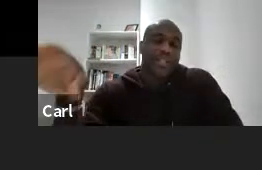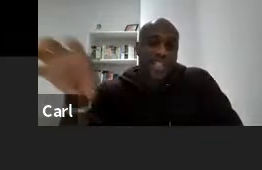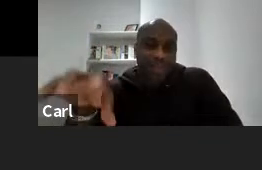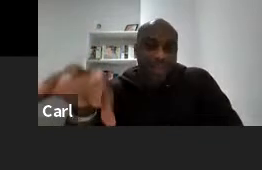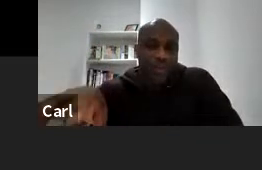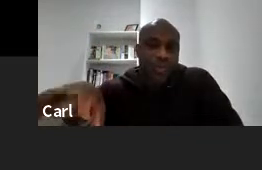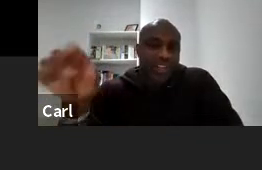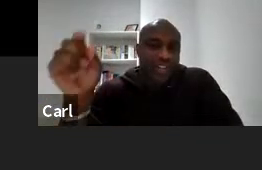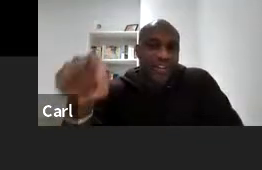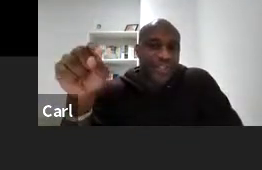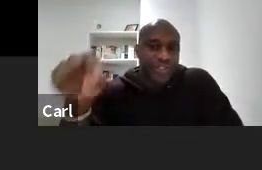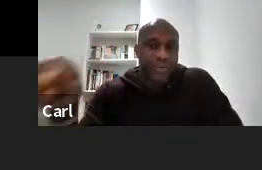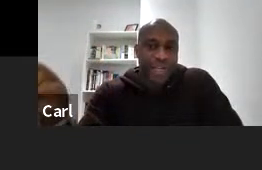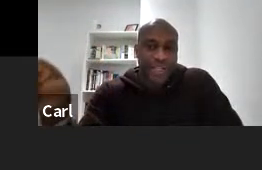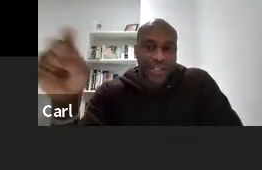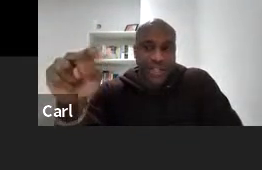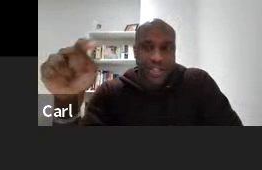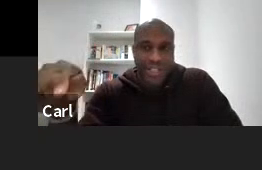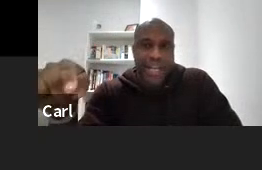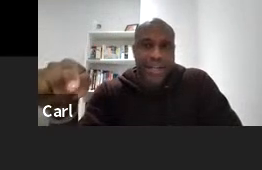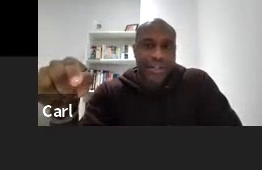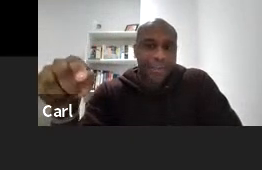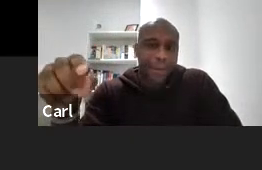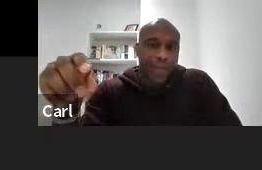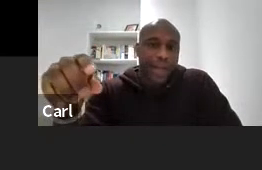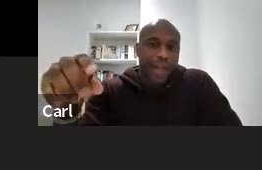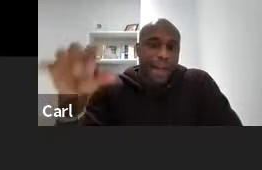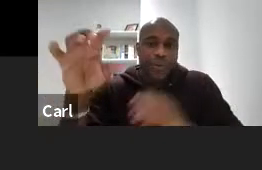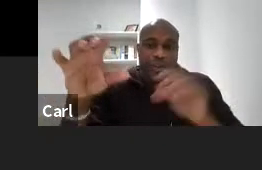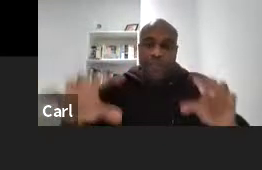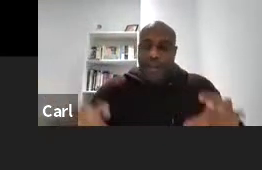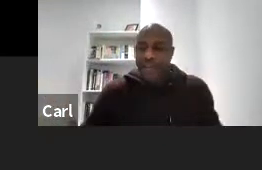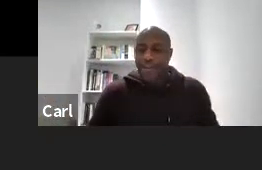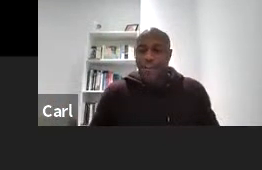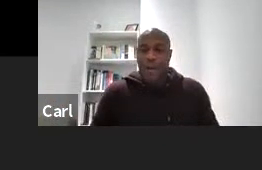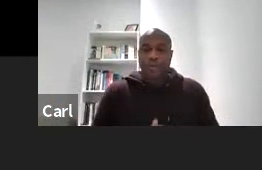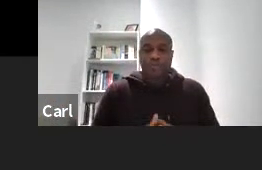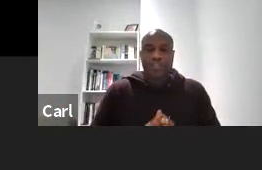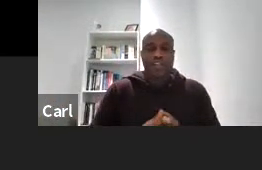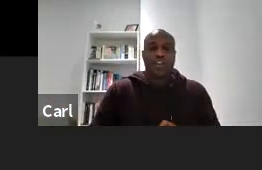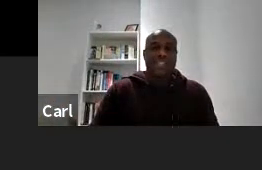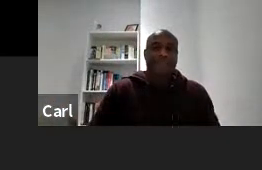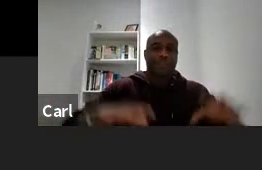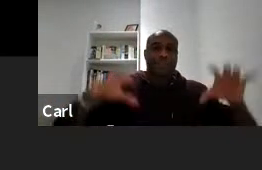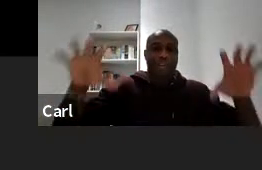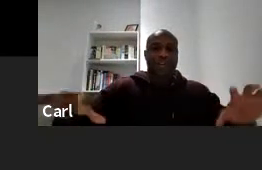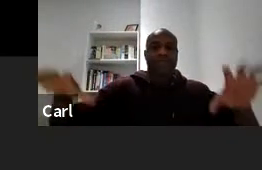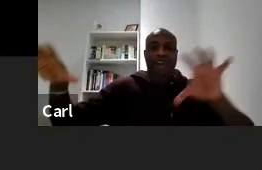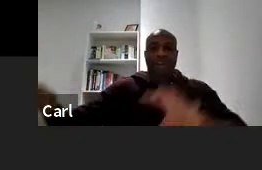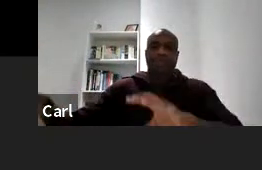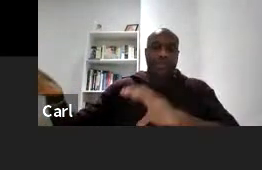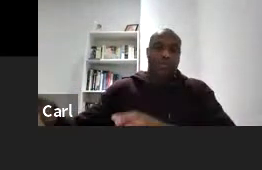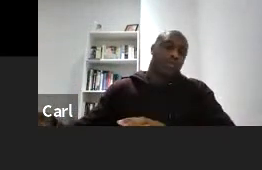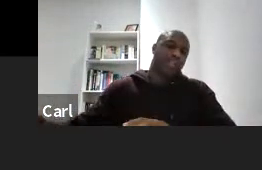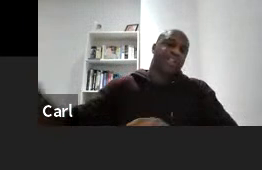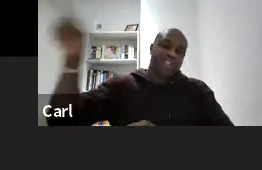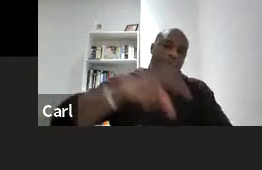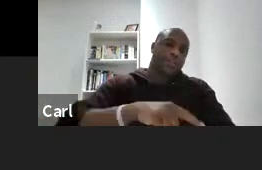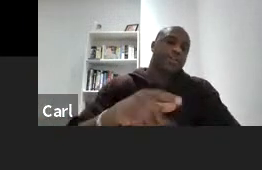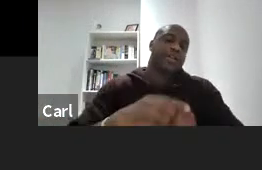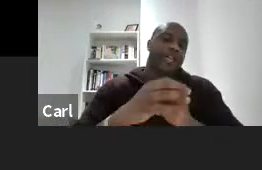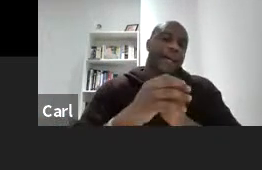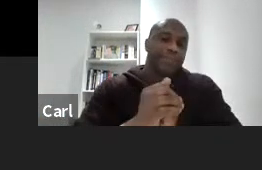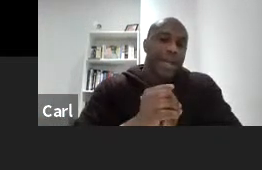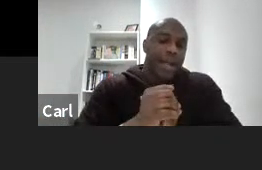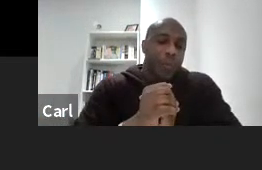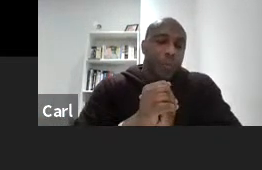We're going to go into some of the tools that you can use to do just in a second, but I'm not sure if any of you have come across the concept of no-code tools. I touched